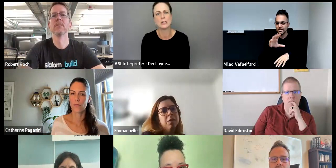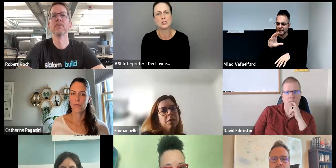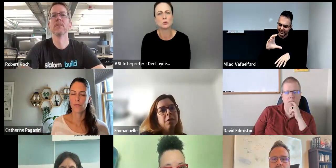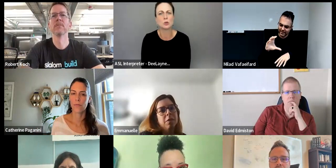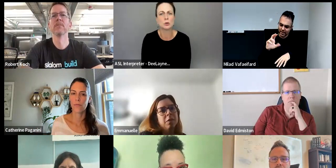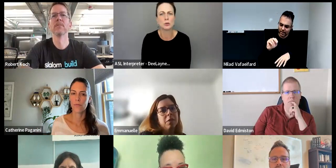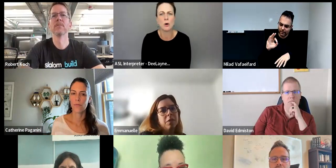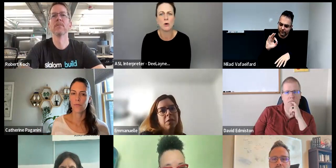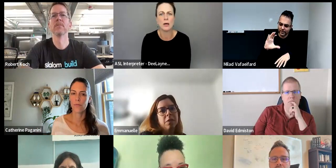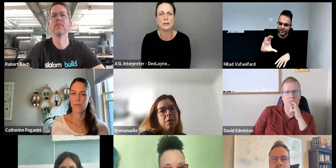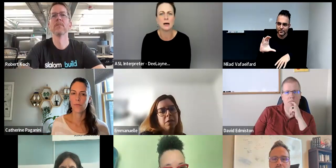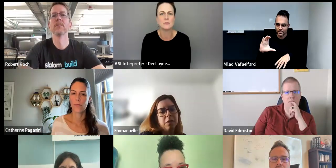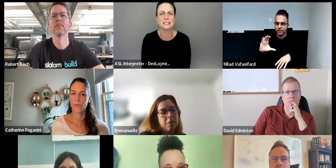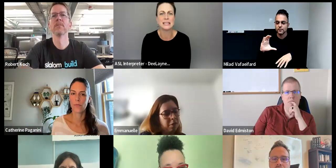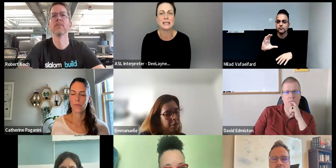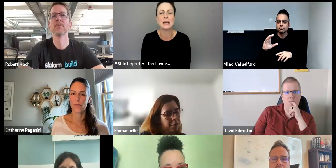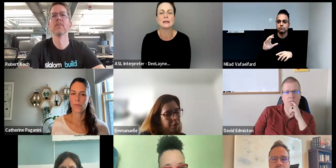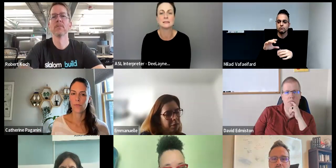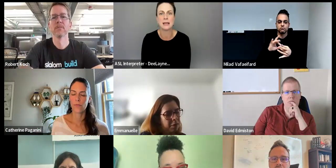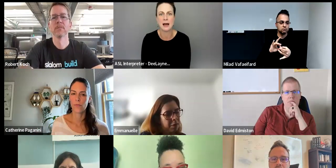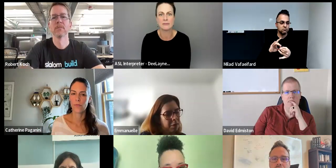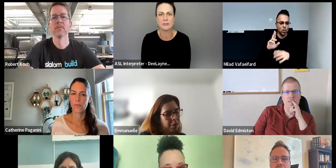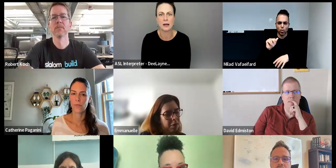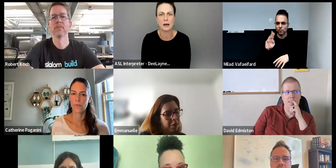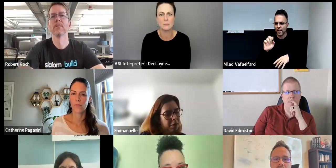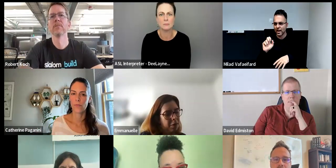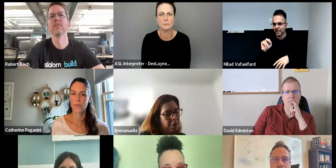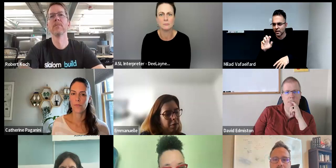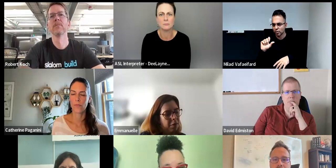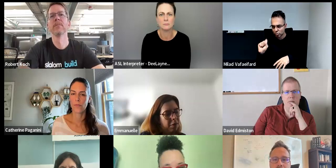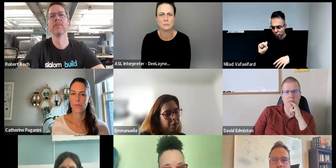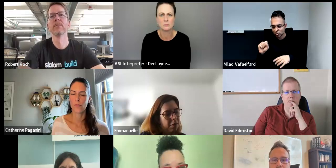people wanting to learn on CNCF?